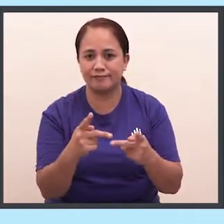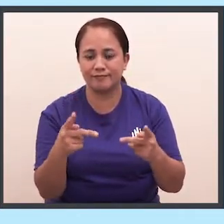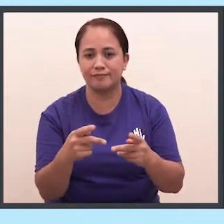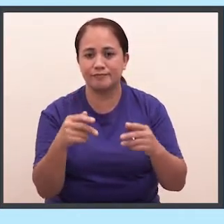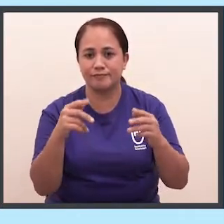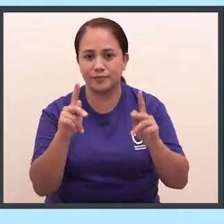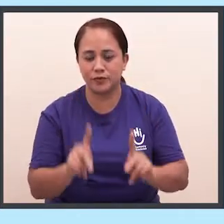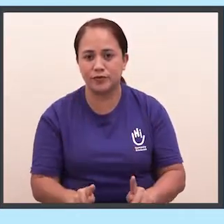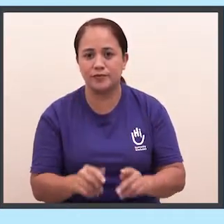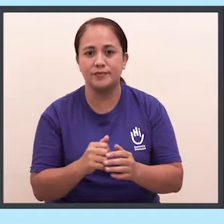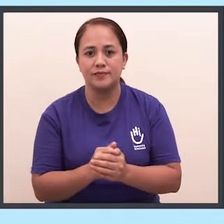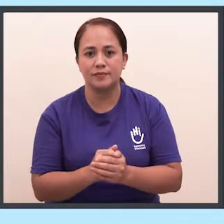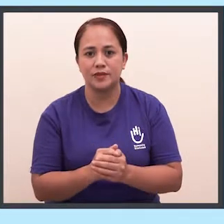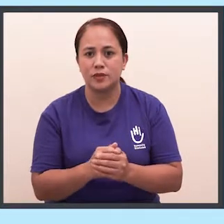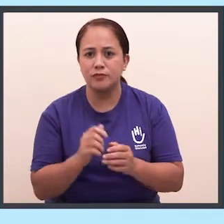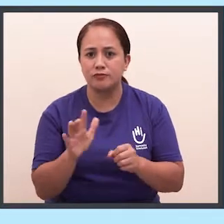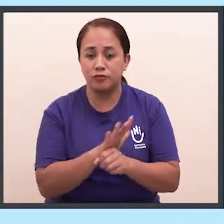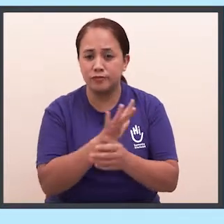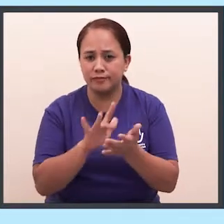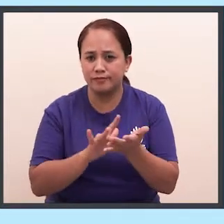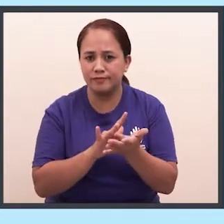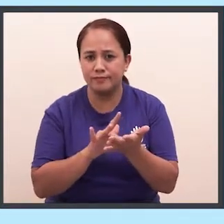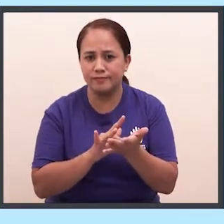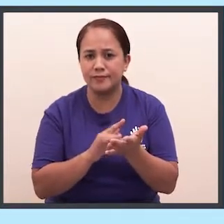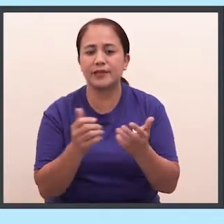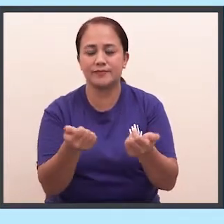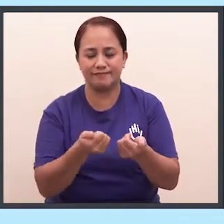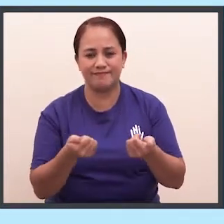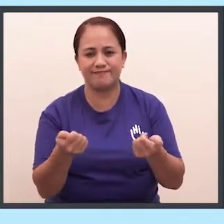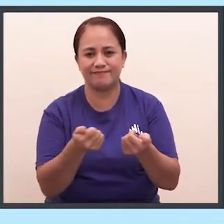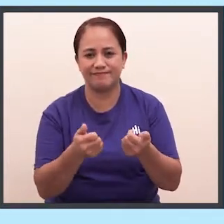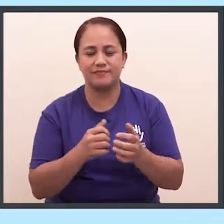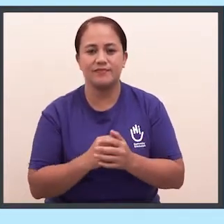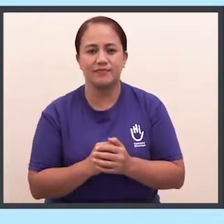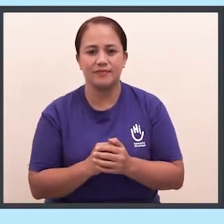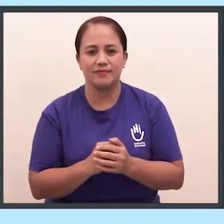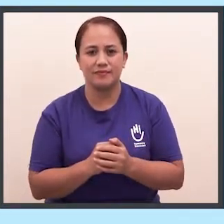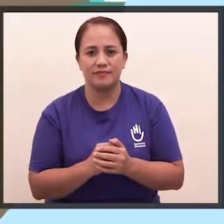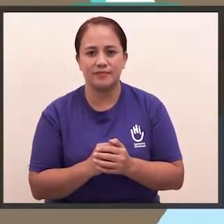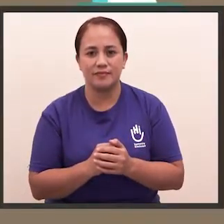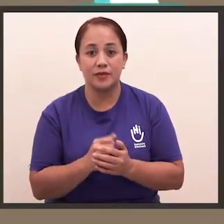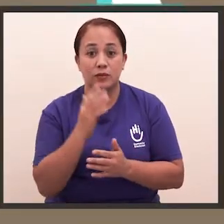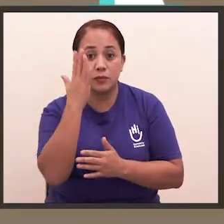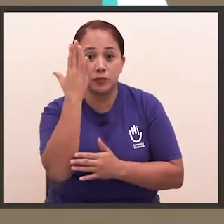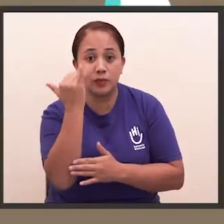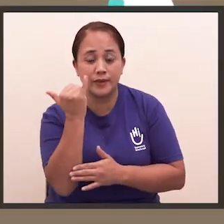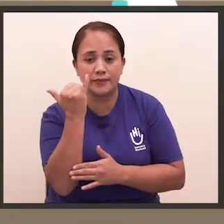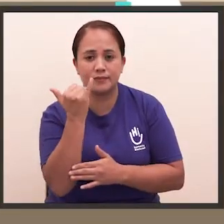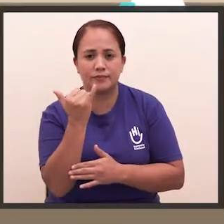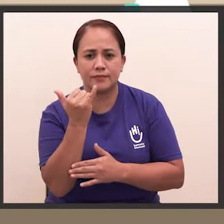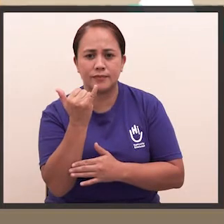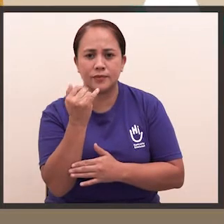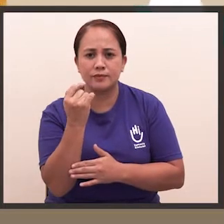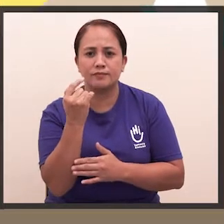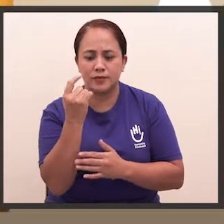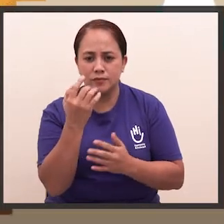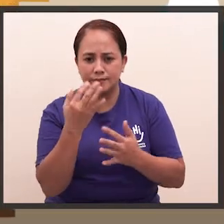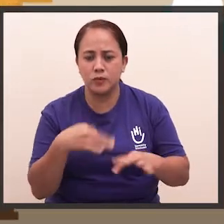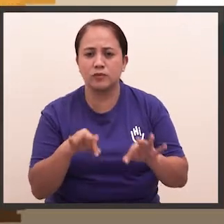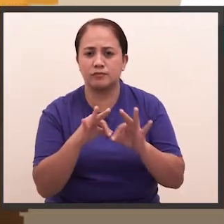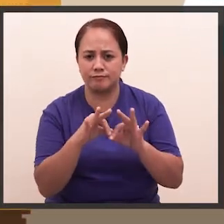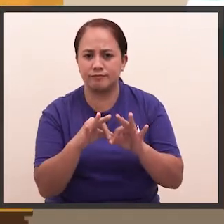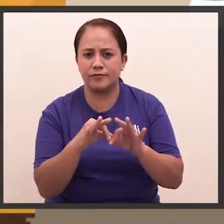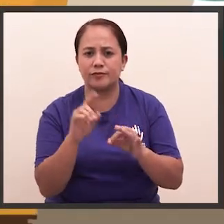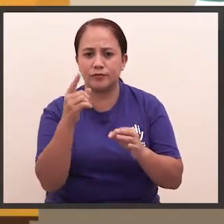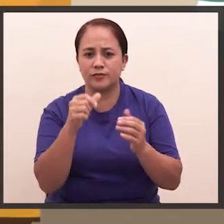injured person until full medication becomes available. That is why we must always have a first